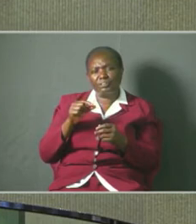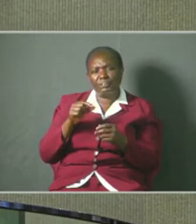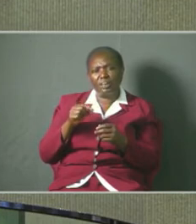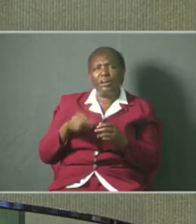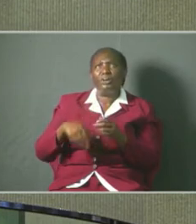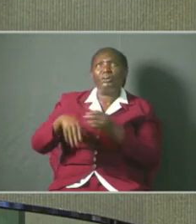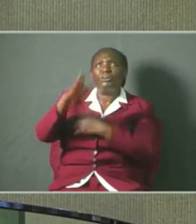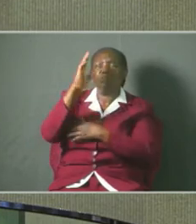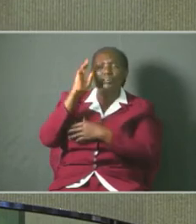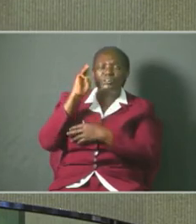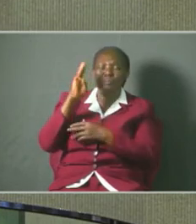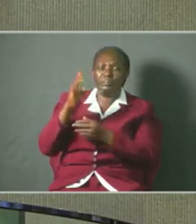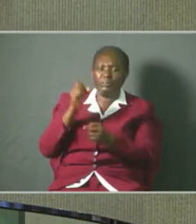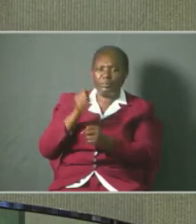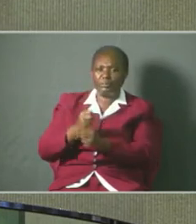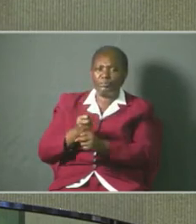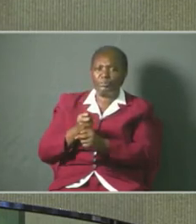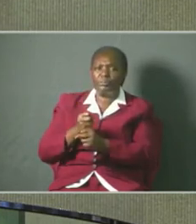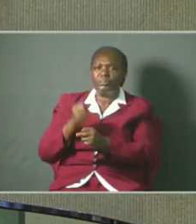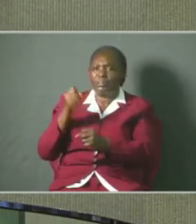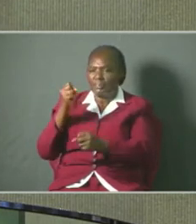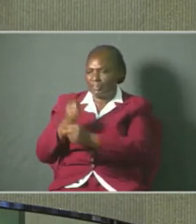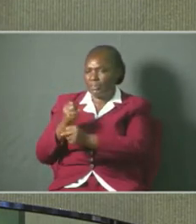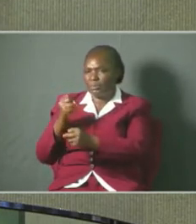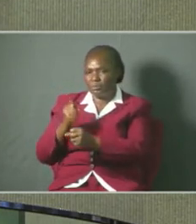do the work if we will furnish him